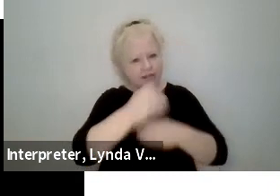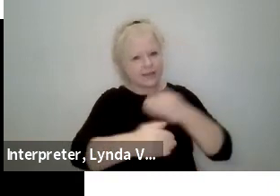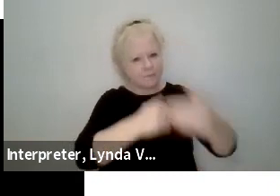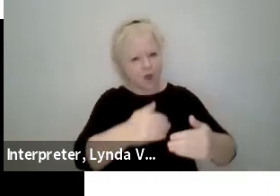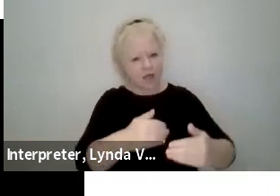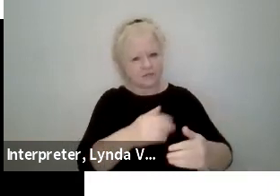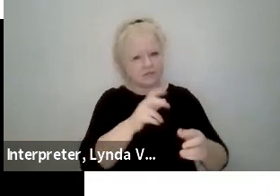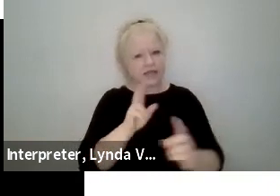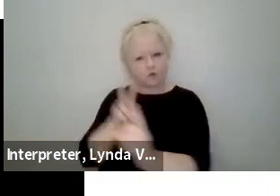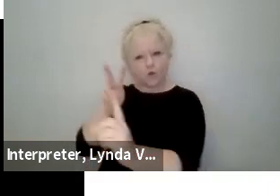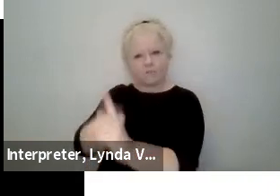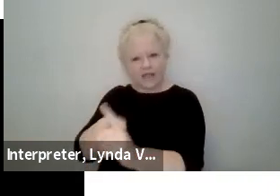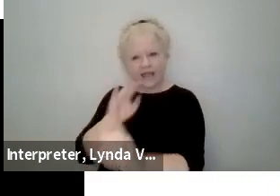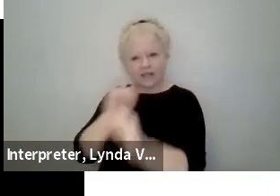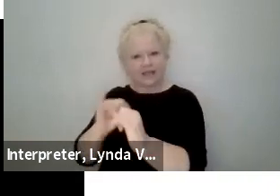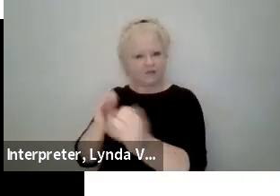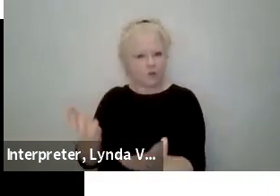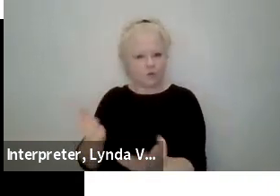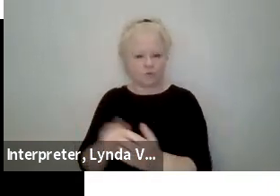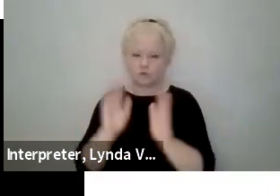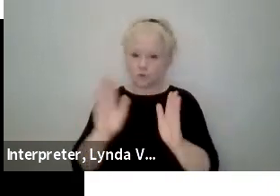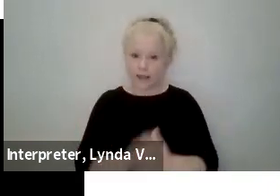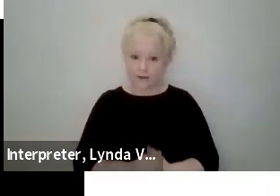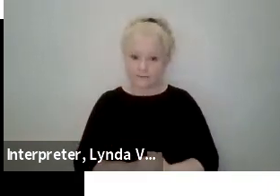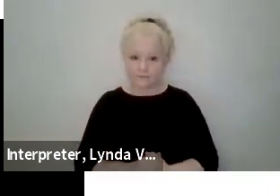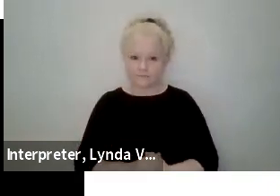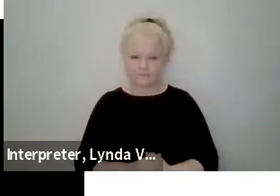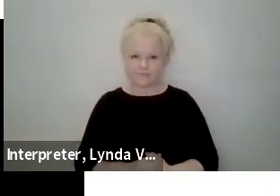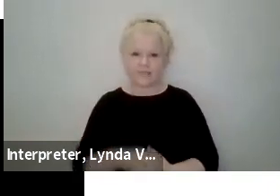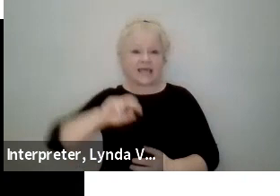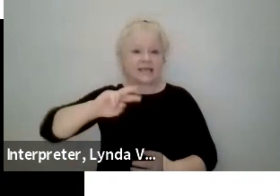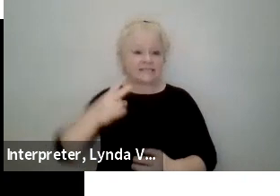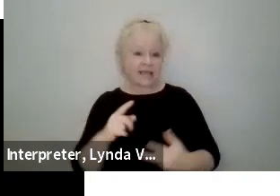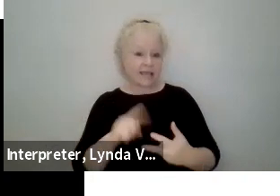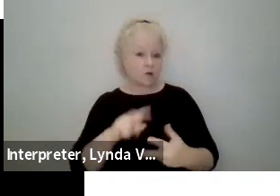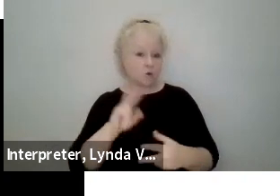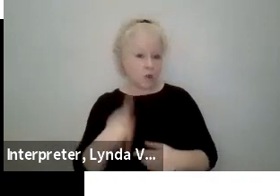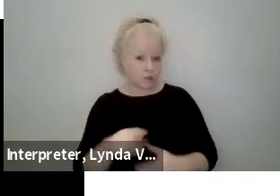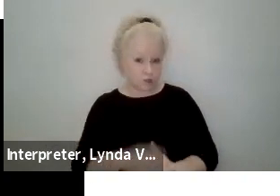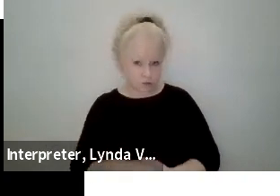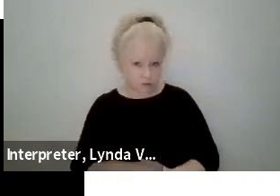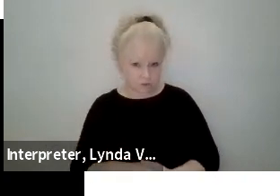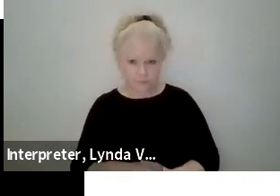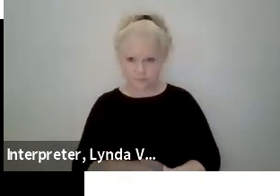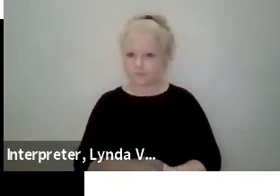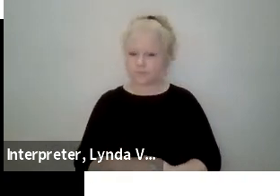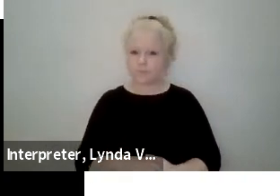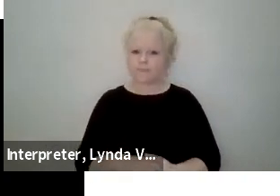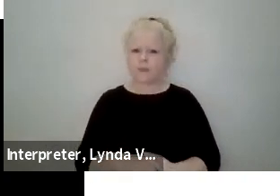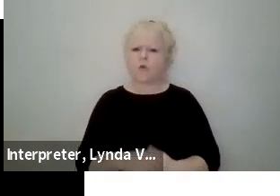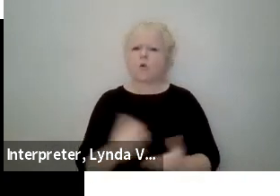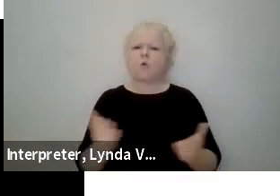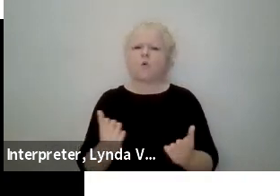each interview you go on. So the next question that I have for you is, what are some things that you